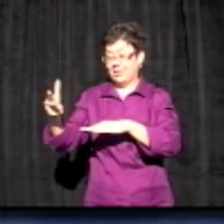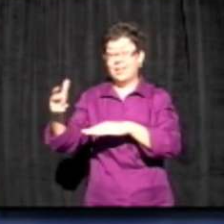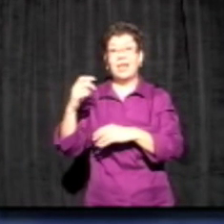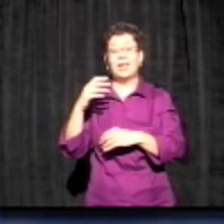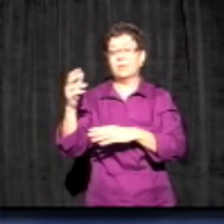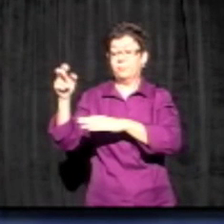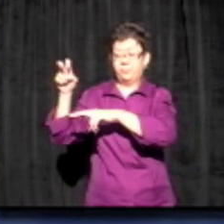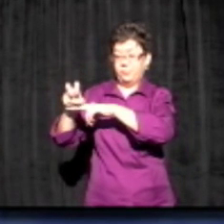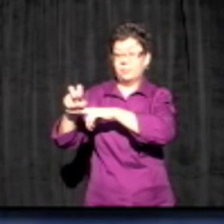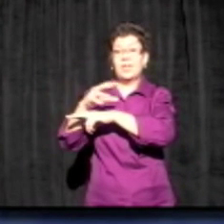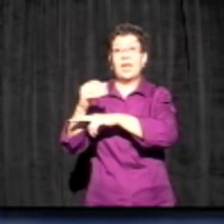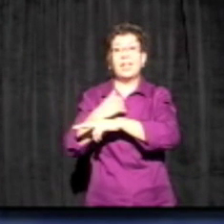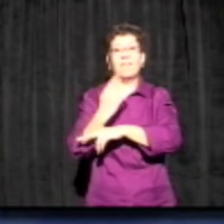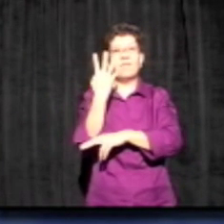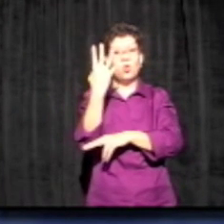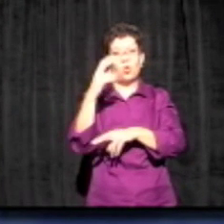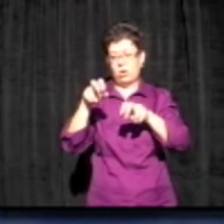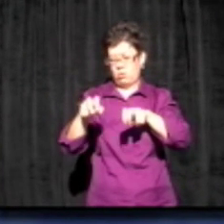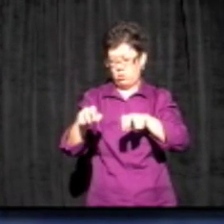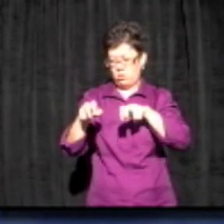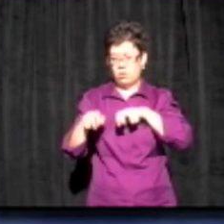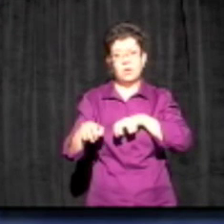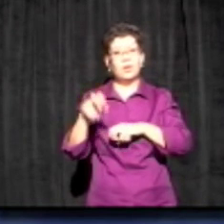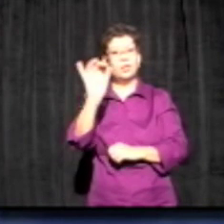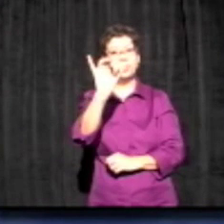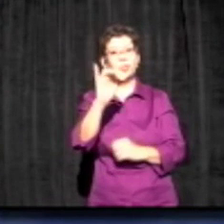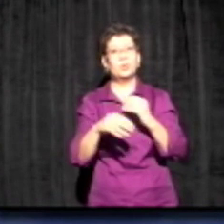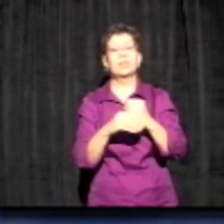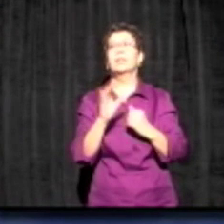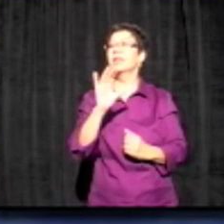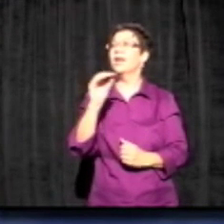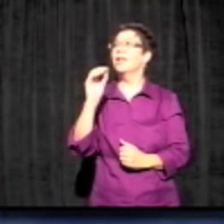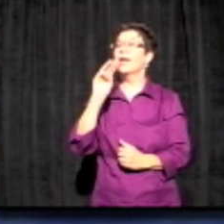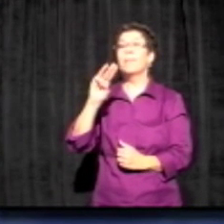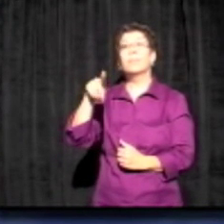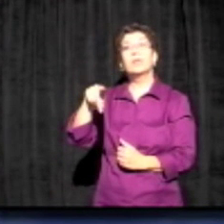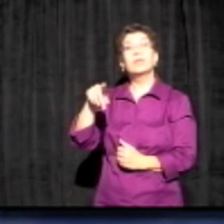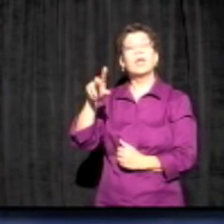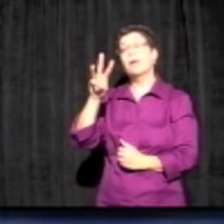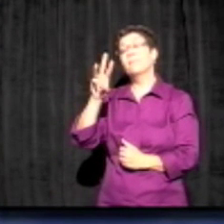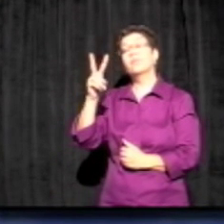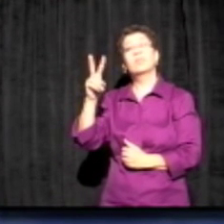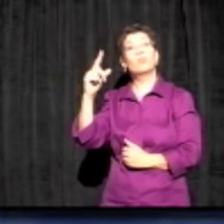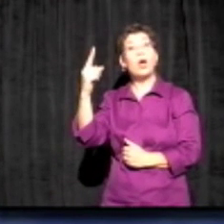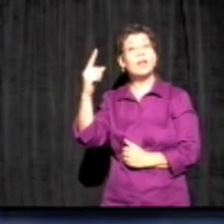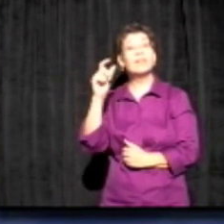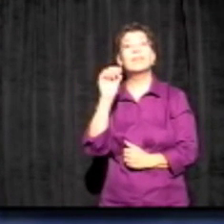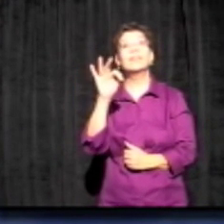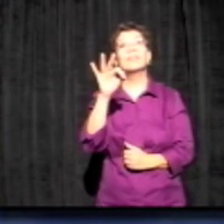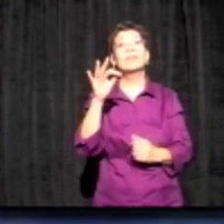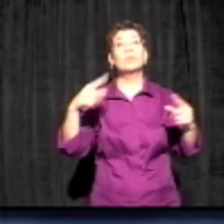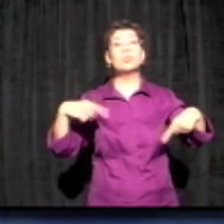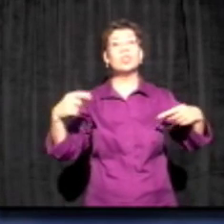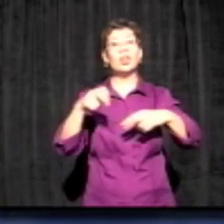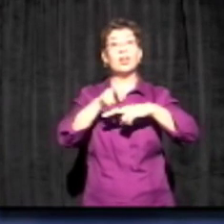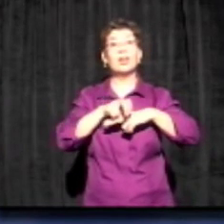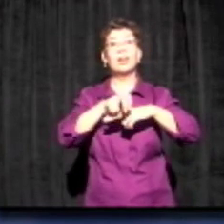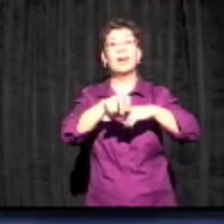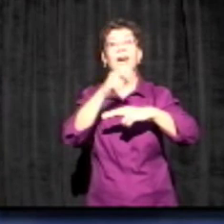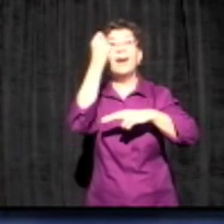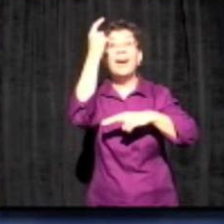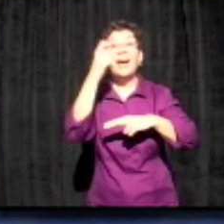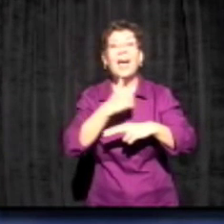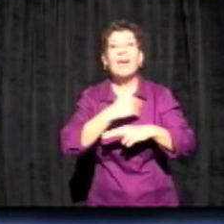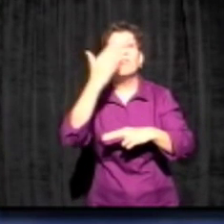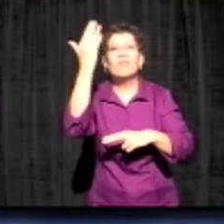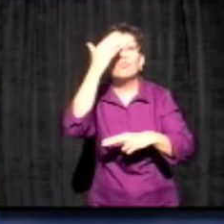the optional jump seat. But most importantly, the MV-1 allows for a person in a wheelchair to have a front